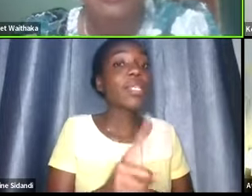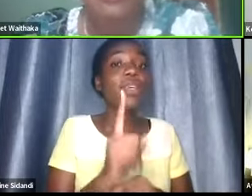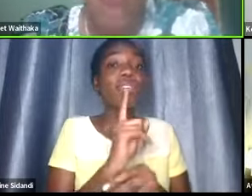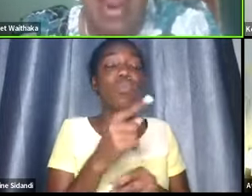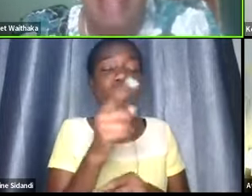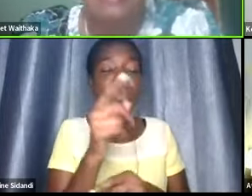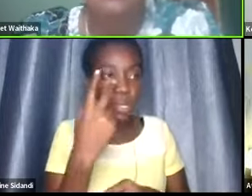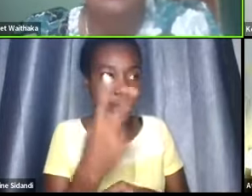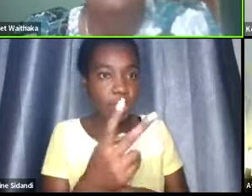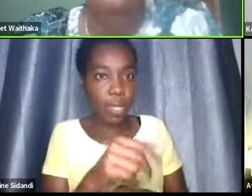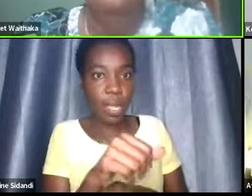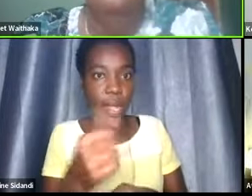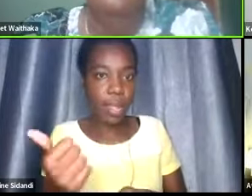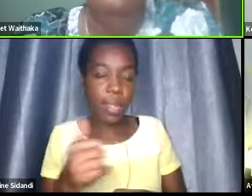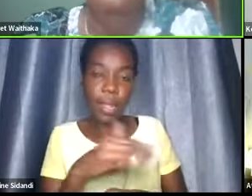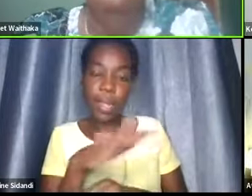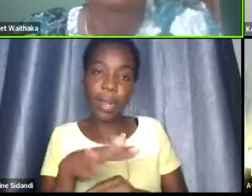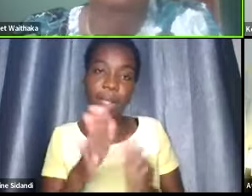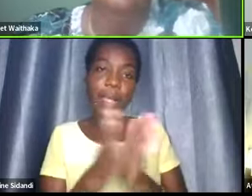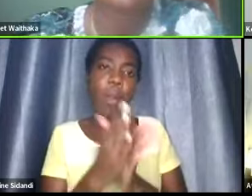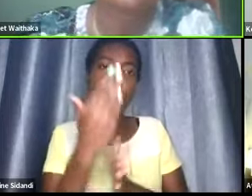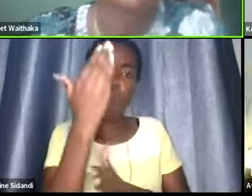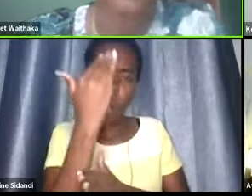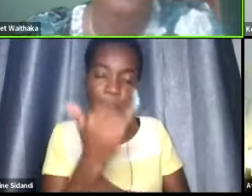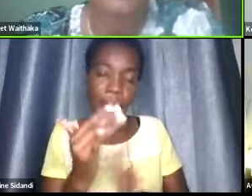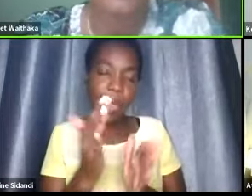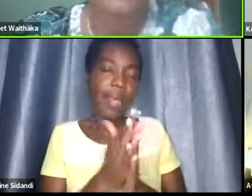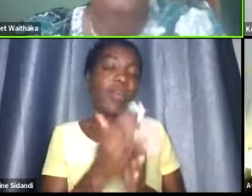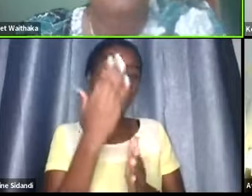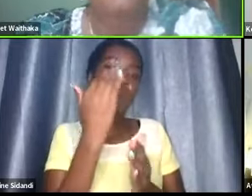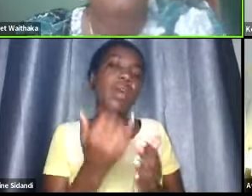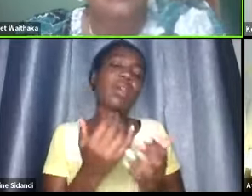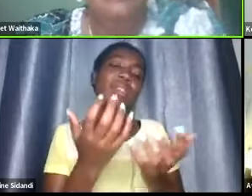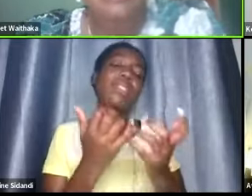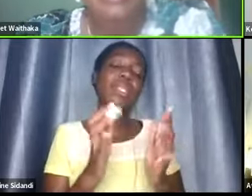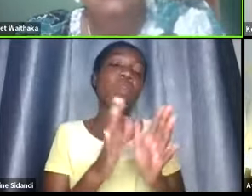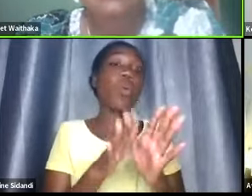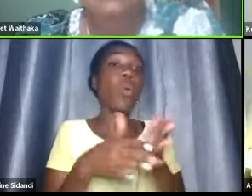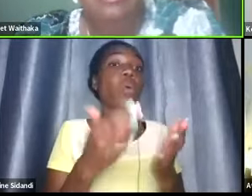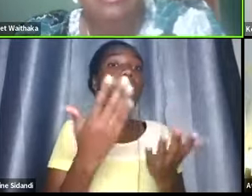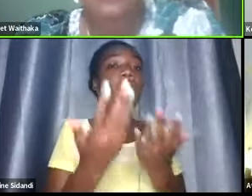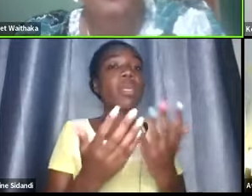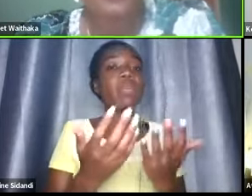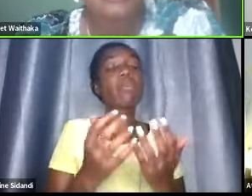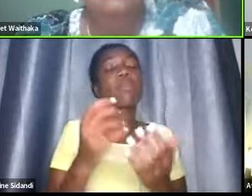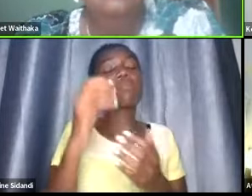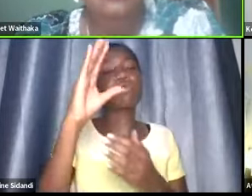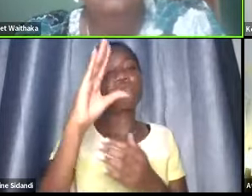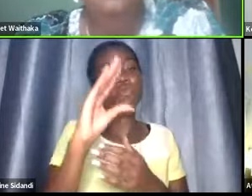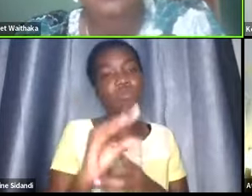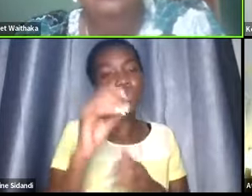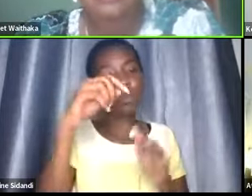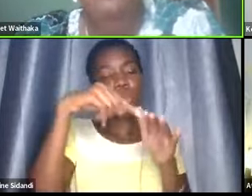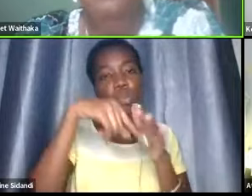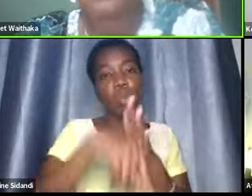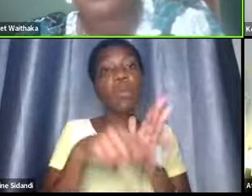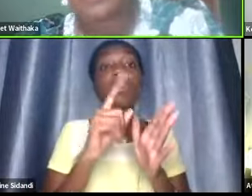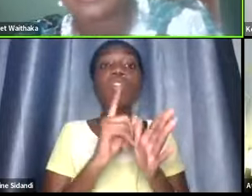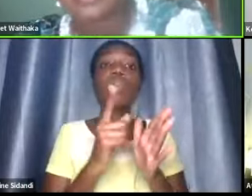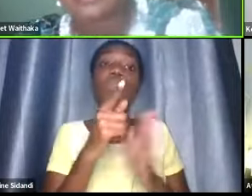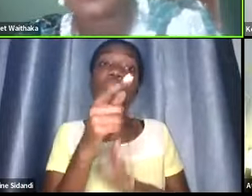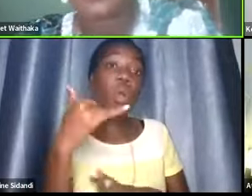and why, and the need is actually dropping. So maybe I can ask that you call us so that,